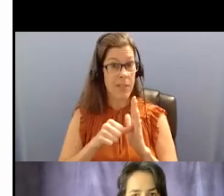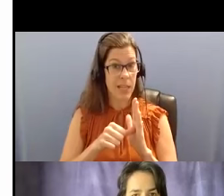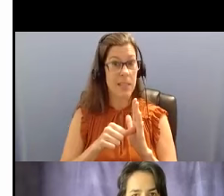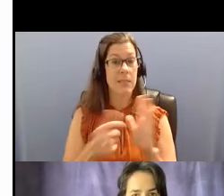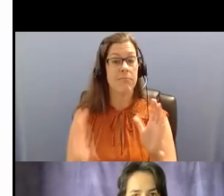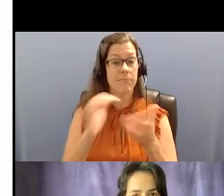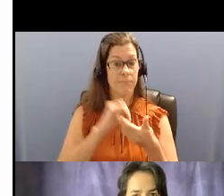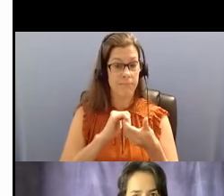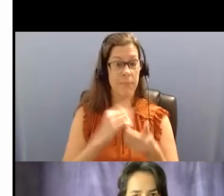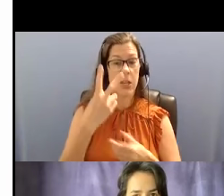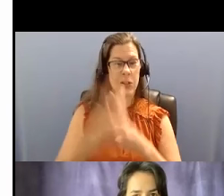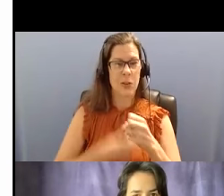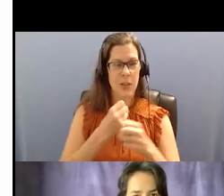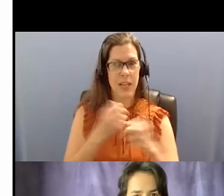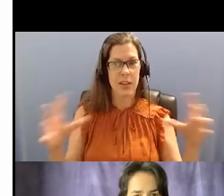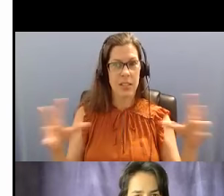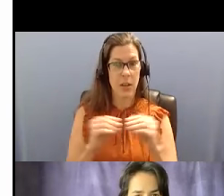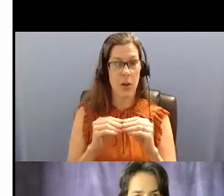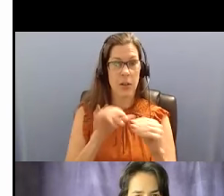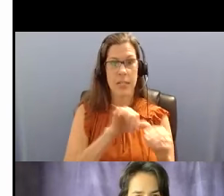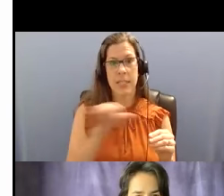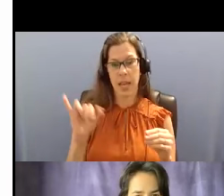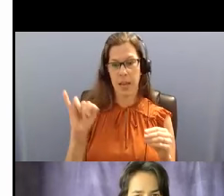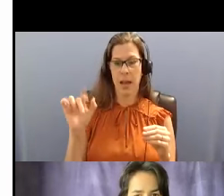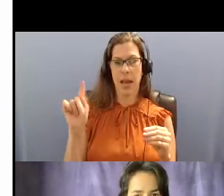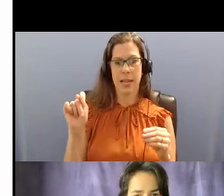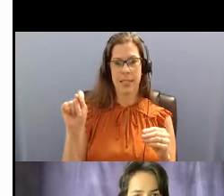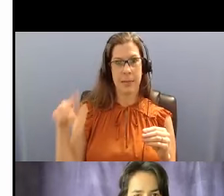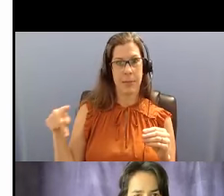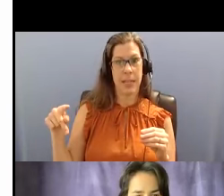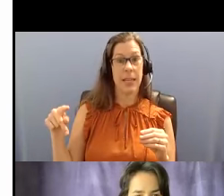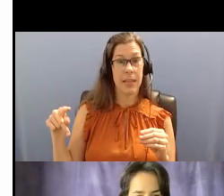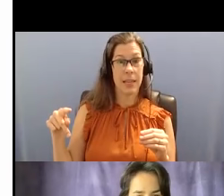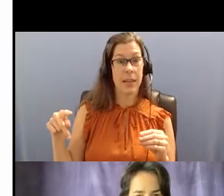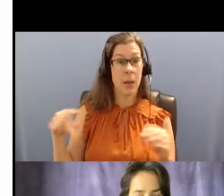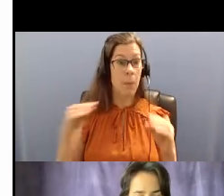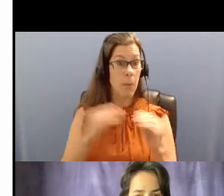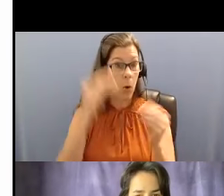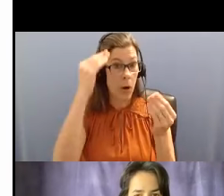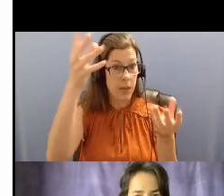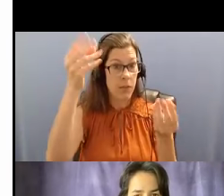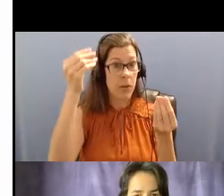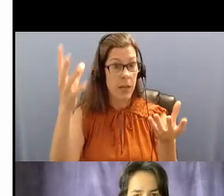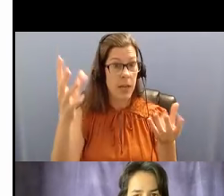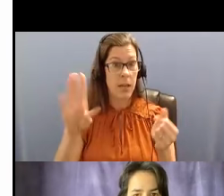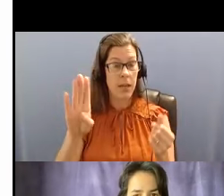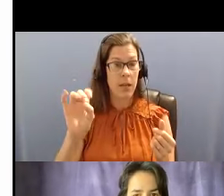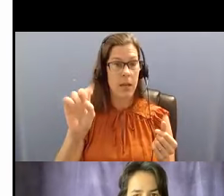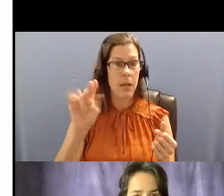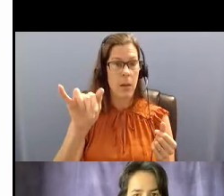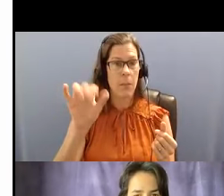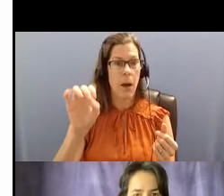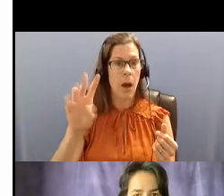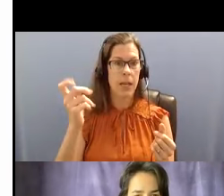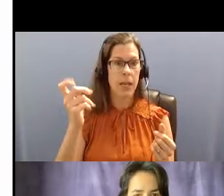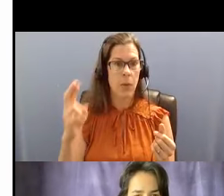2 years in length, similar to our ITP program. And for more information, Bonnie Wagner and Sandy